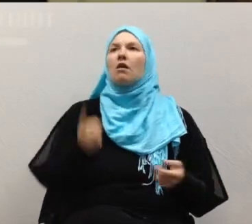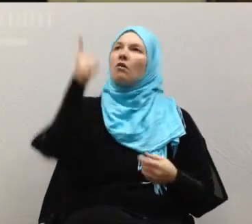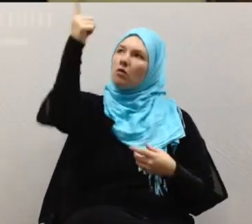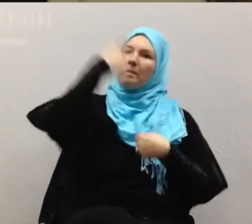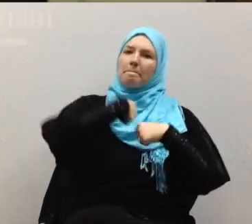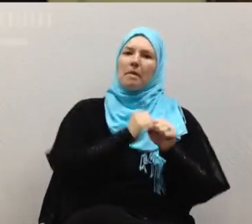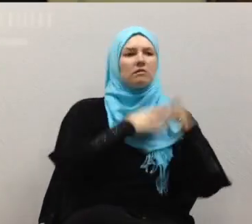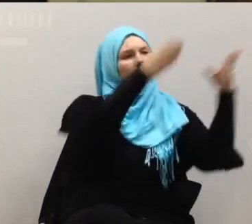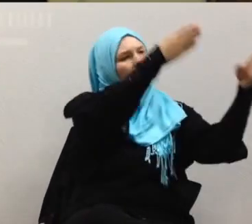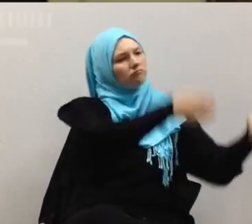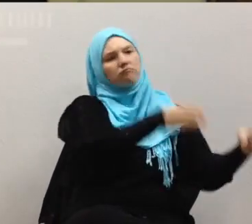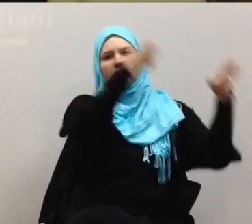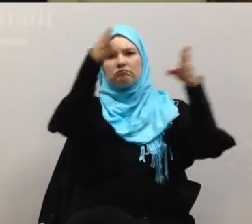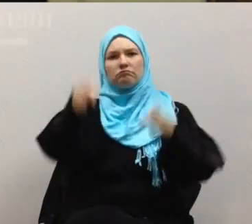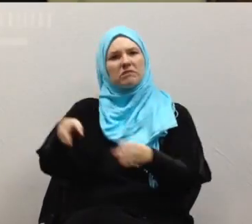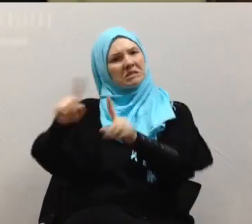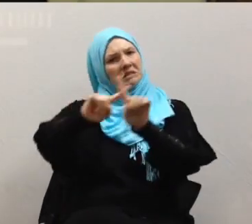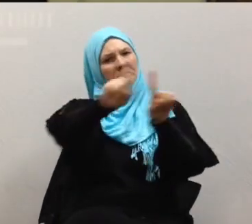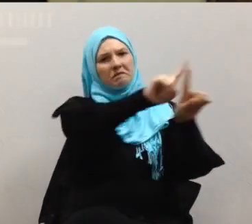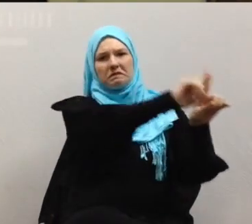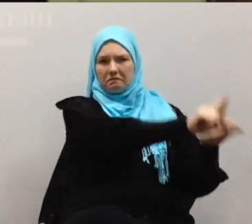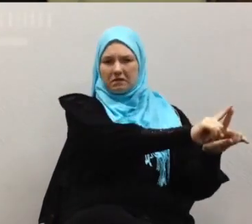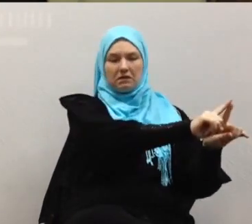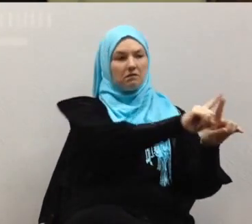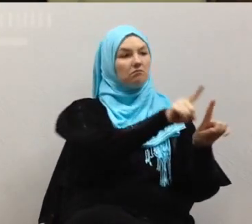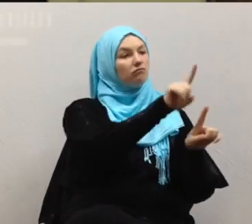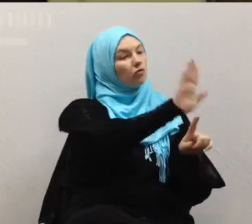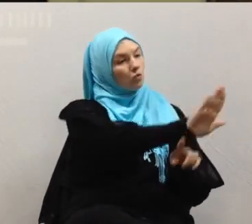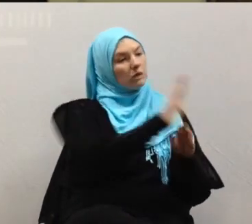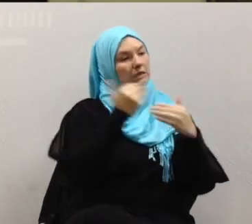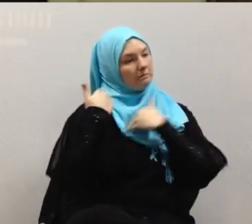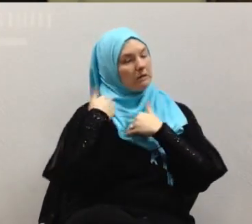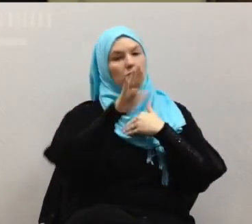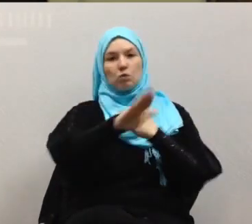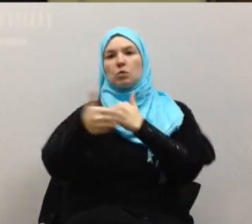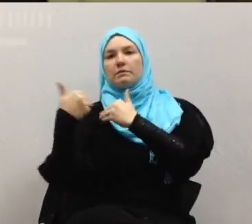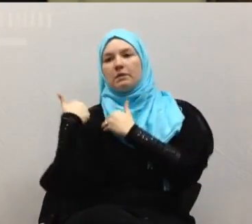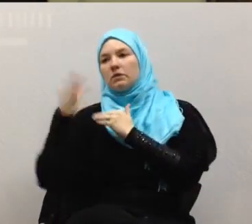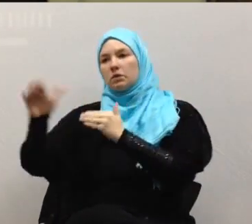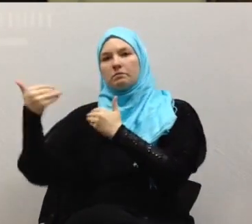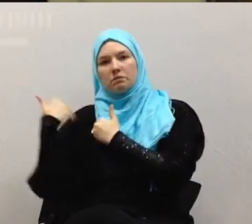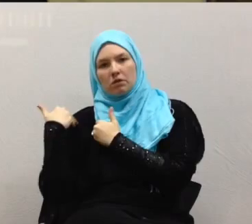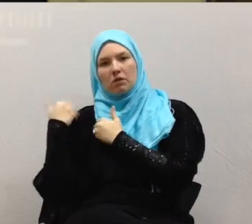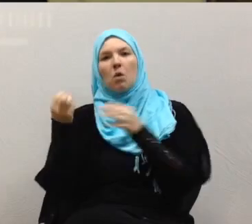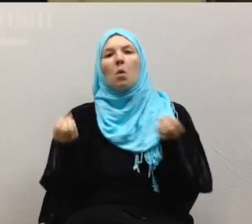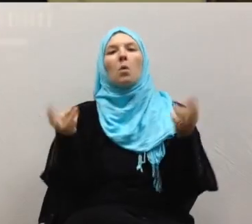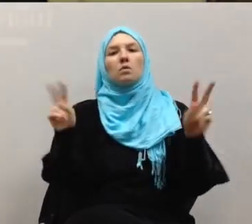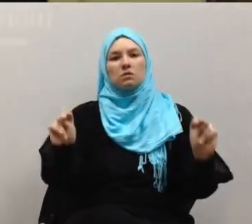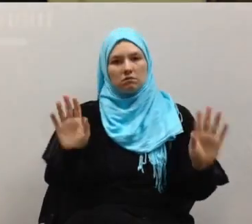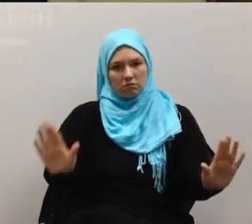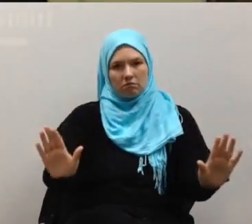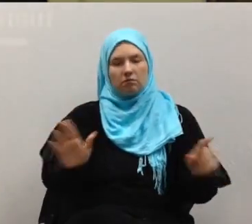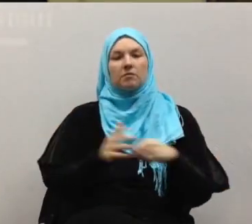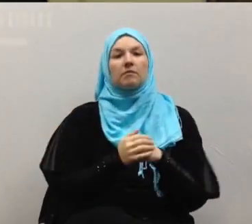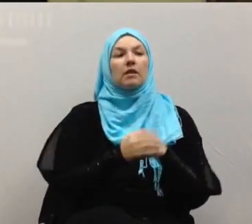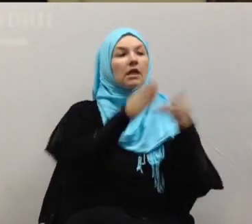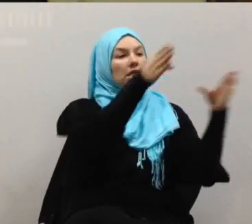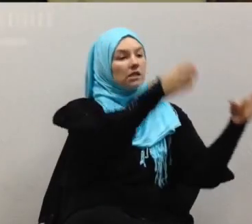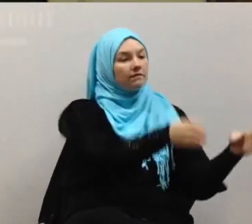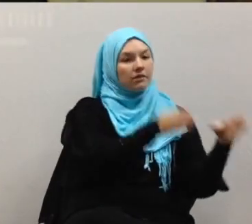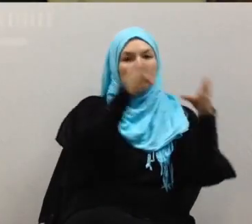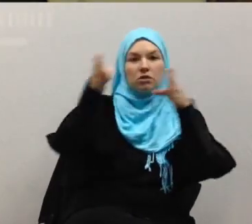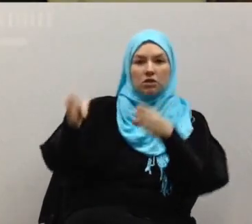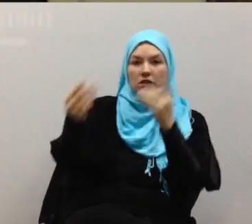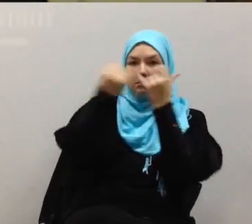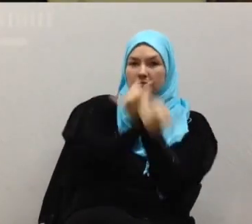and agents, each one is responsible individually. And to be individually independent, Allah